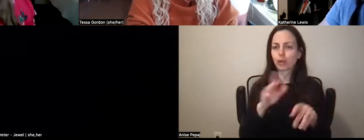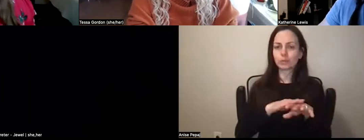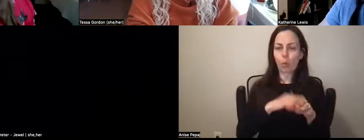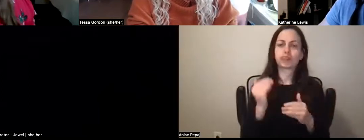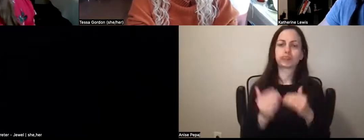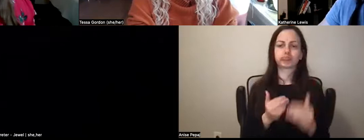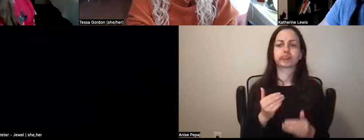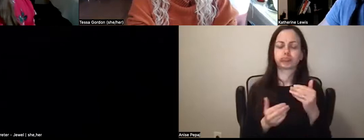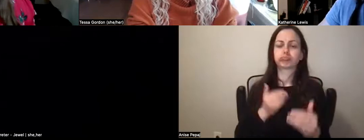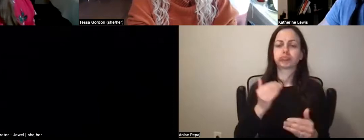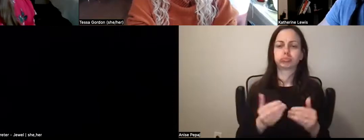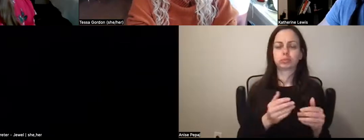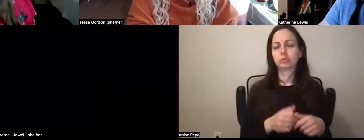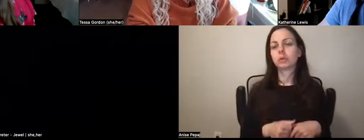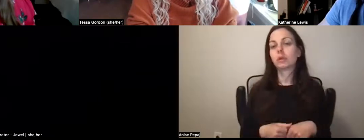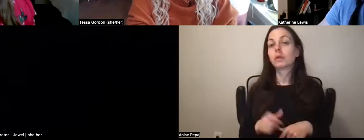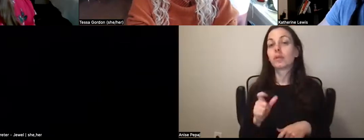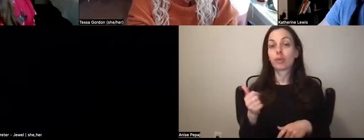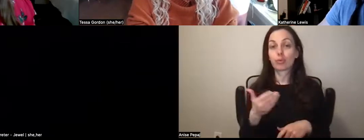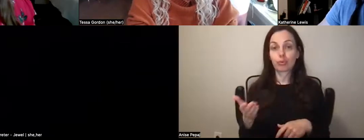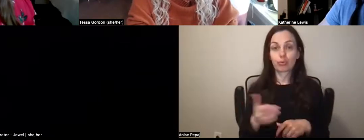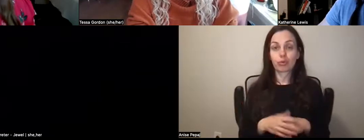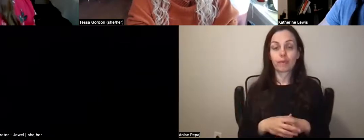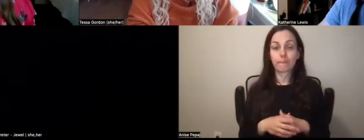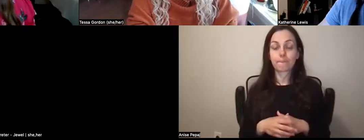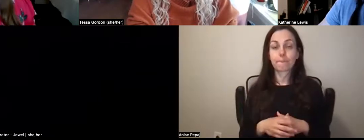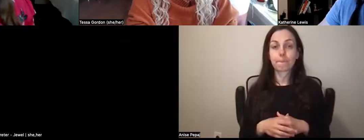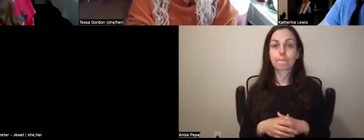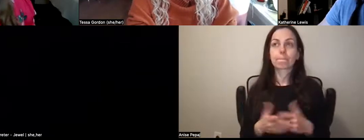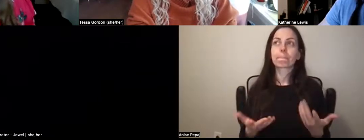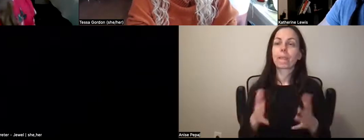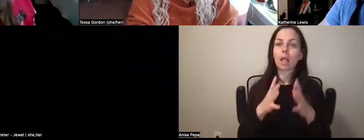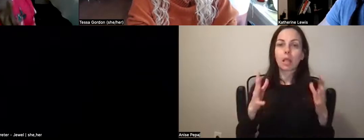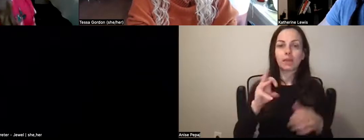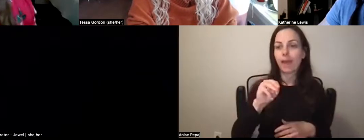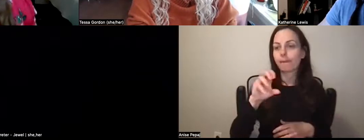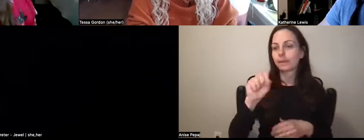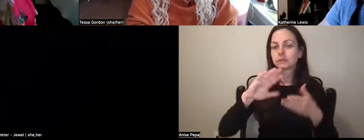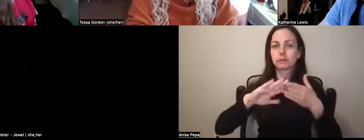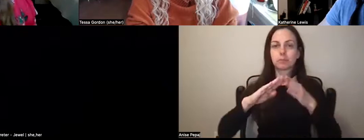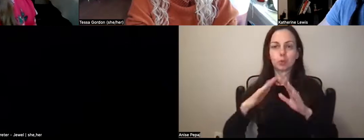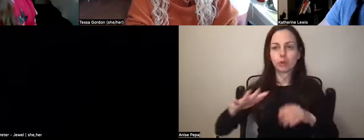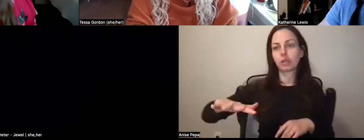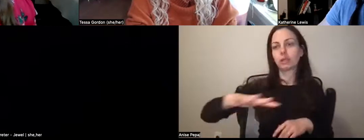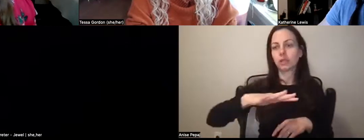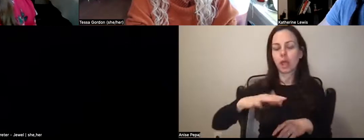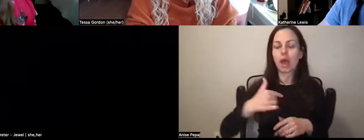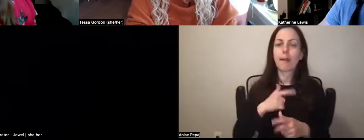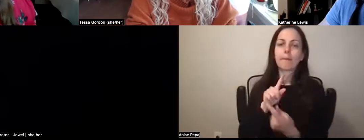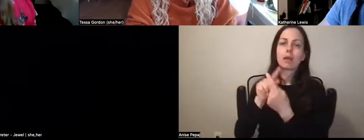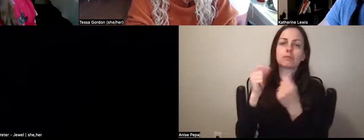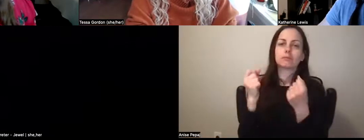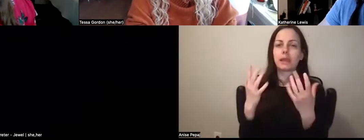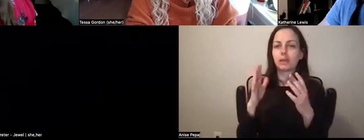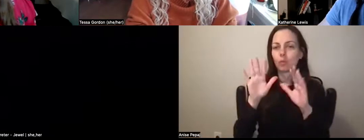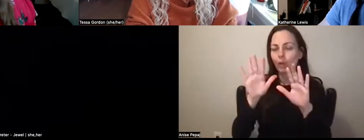of things. The other thing is, a lot of like the MS community is I've met some wonderful people there. Having